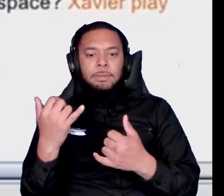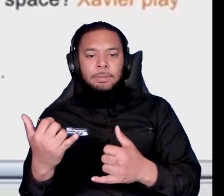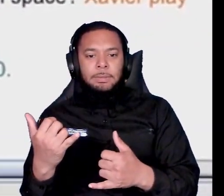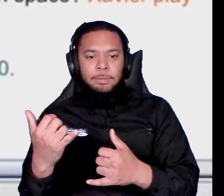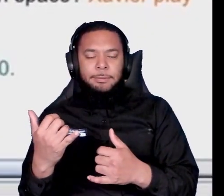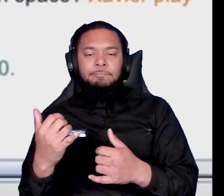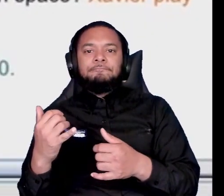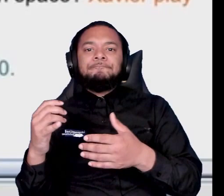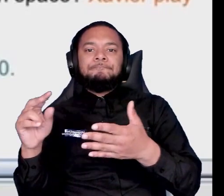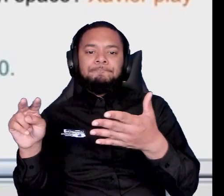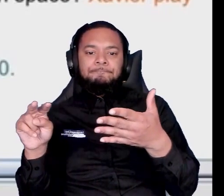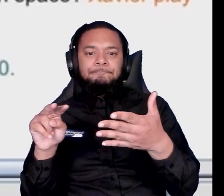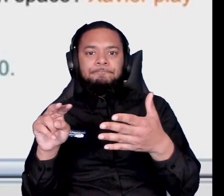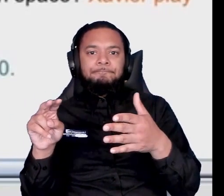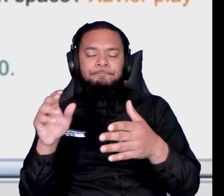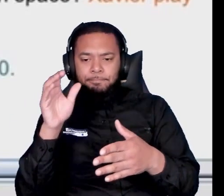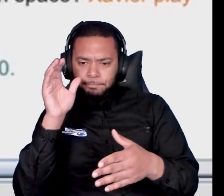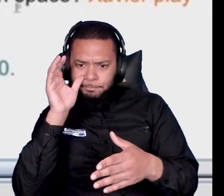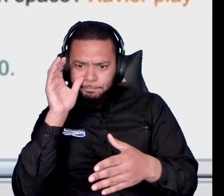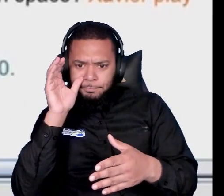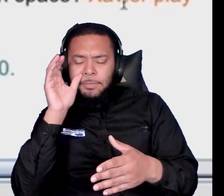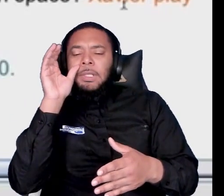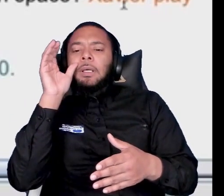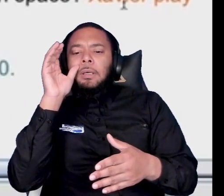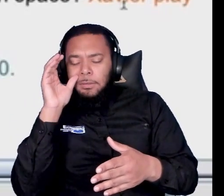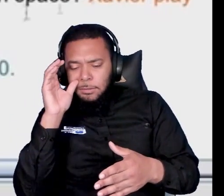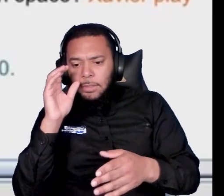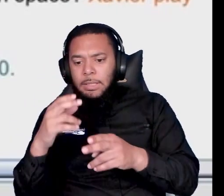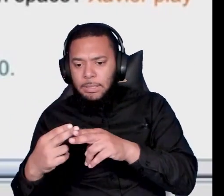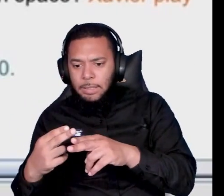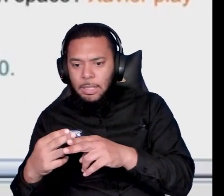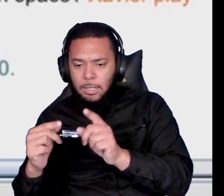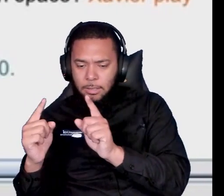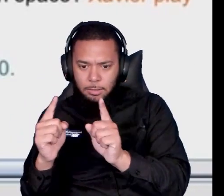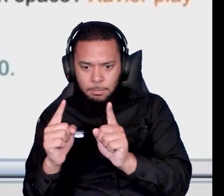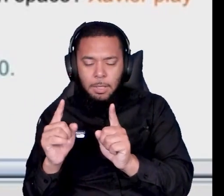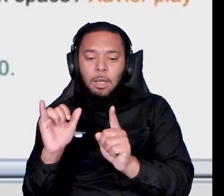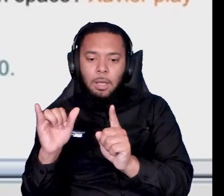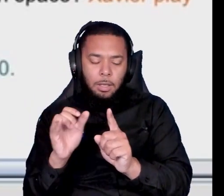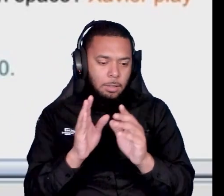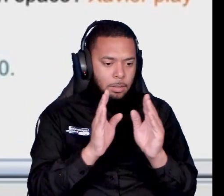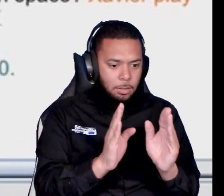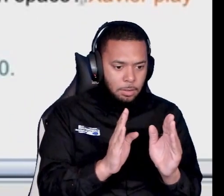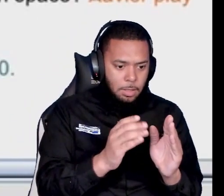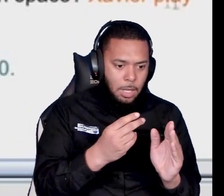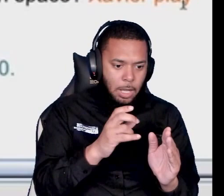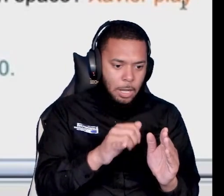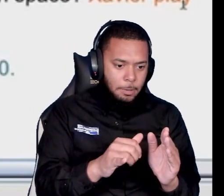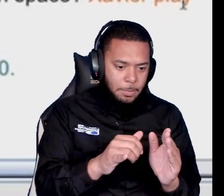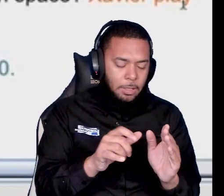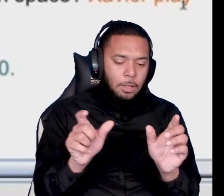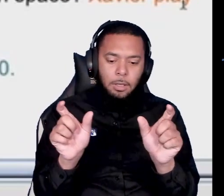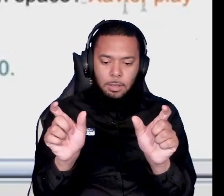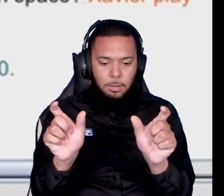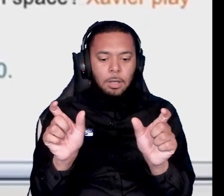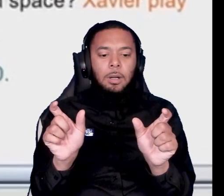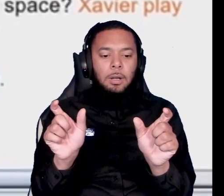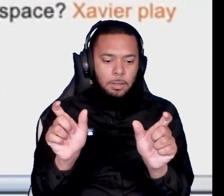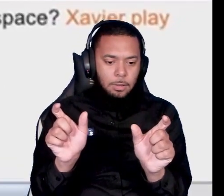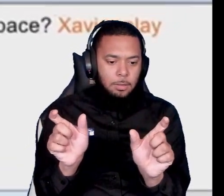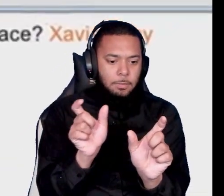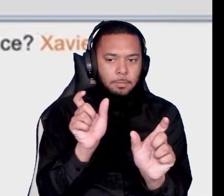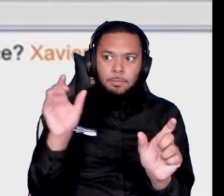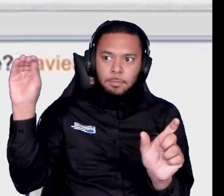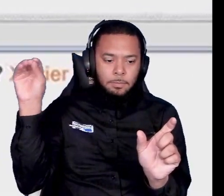it read in the name as the first thing before the space, the hobby in as the second thing after the